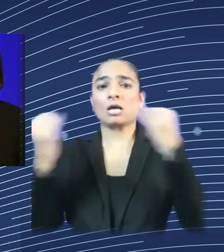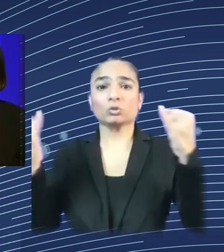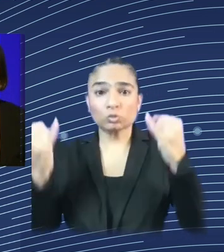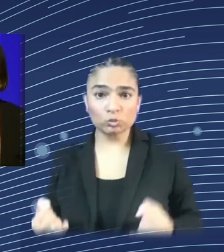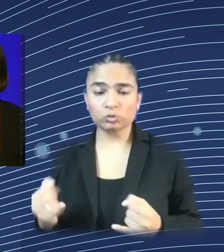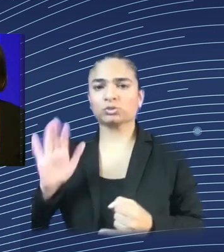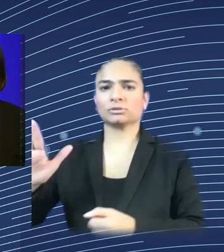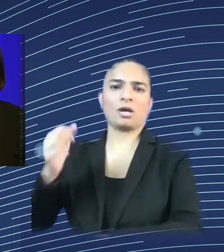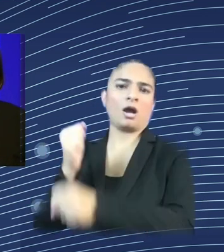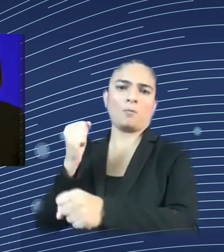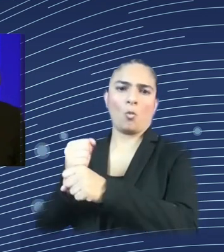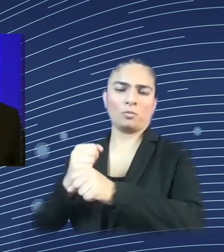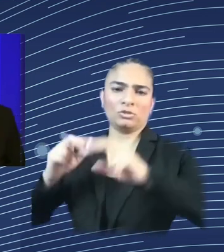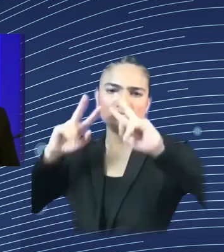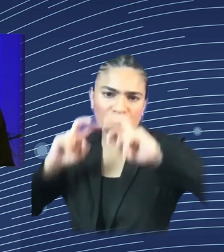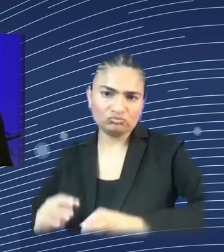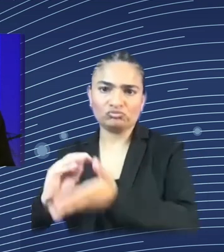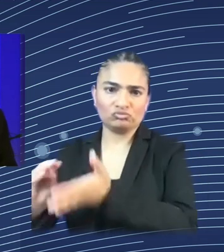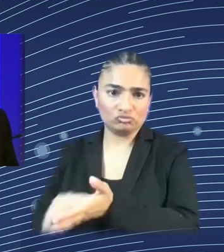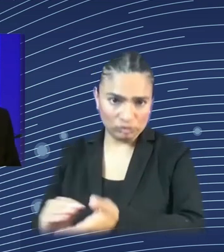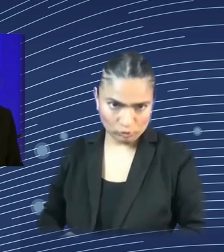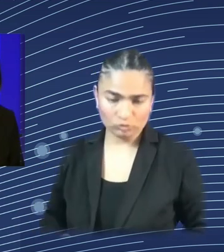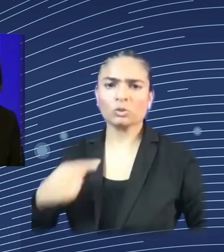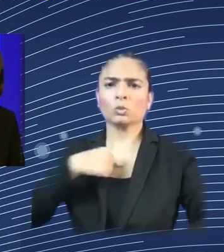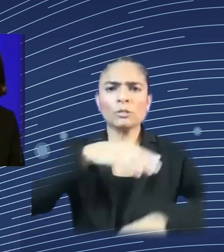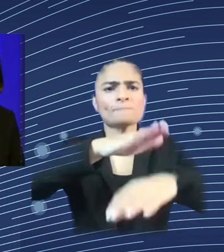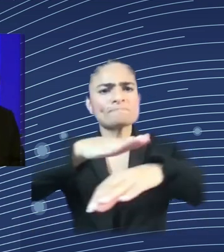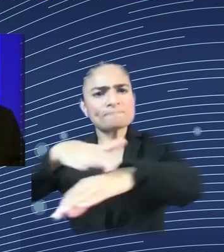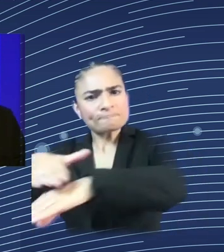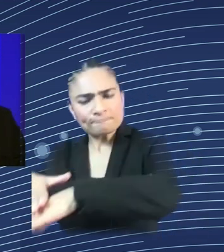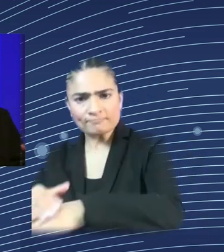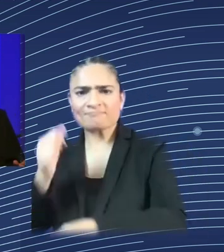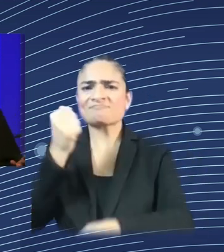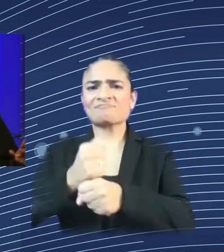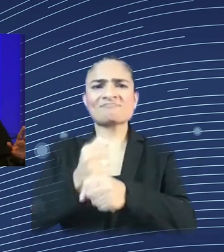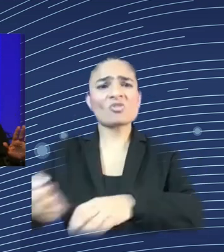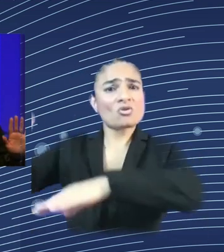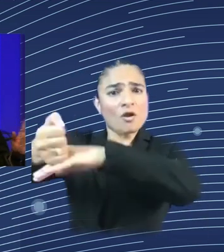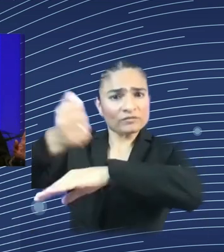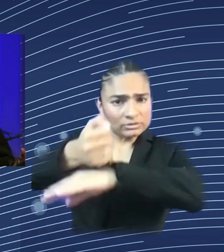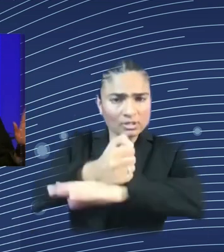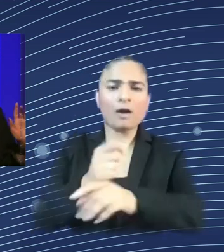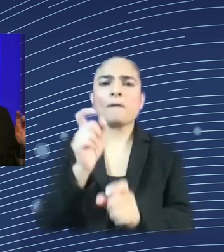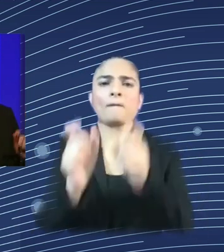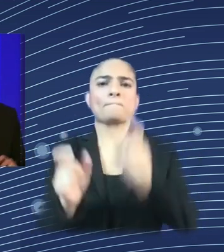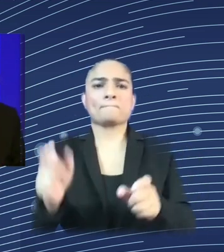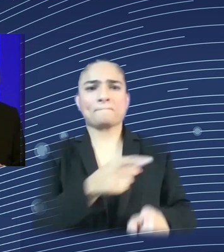directly to reduce effects of social desirability, but we hid our questions